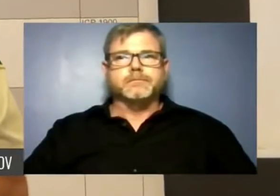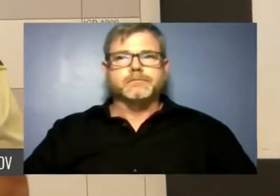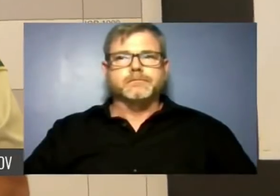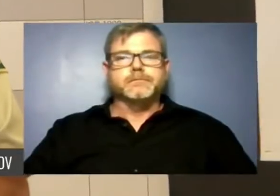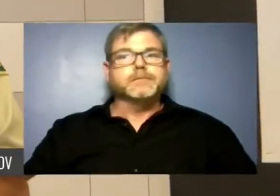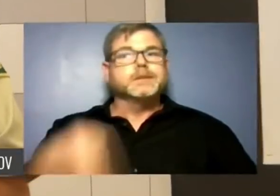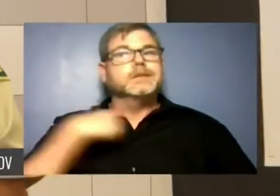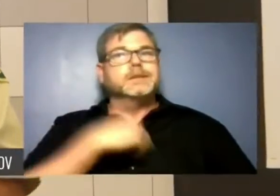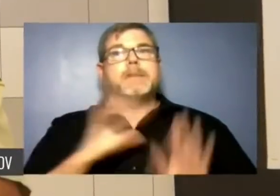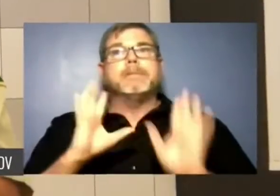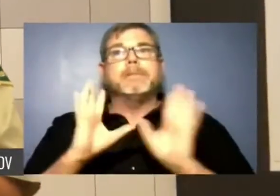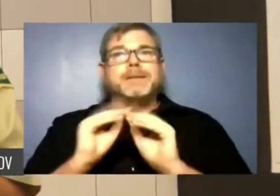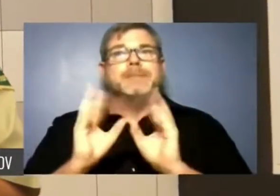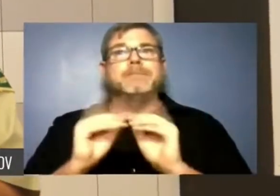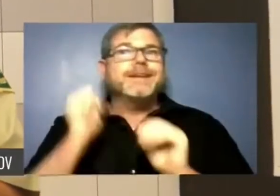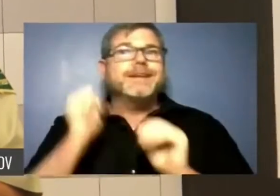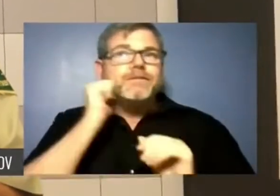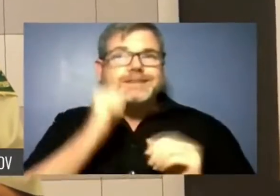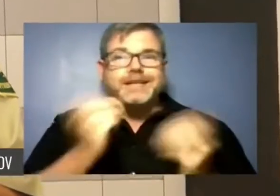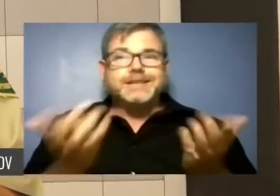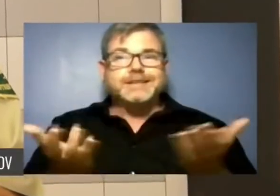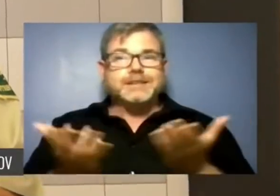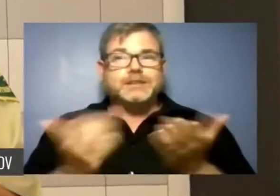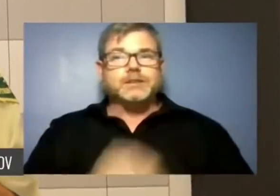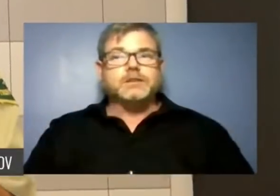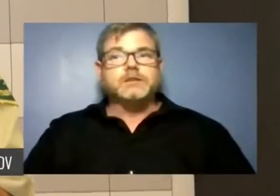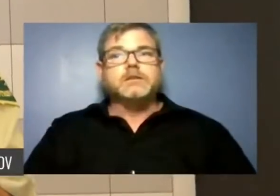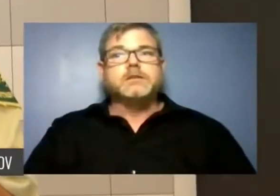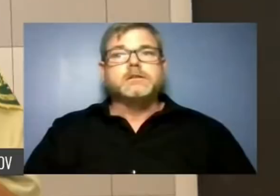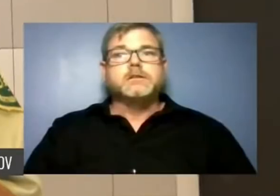positive thing. That's there's a lot of